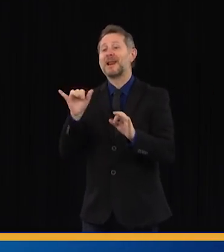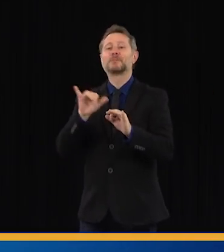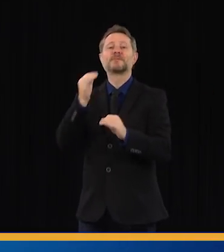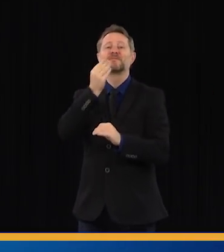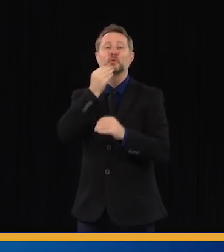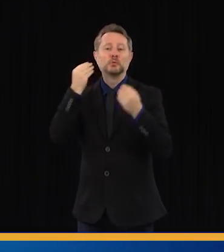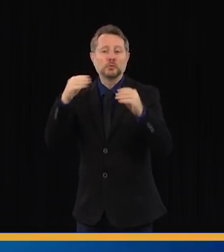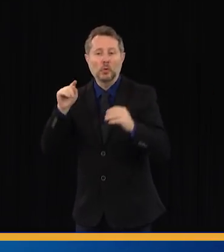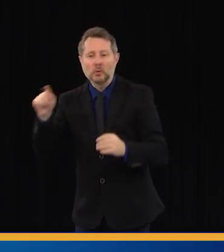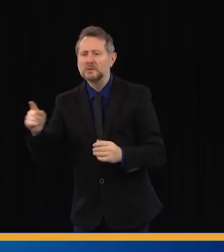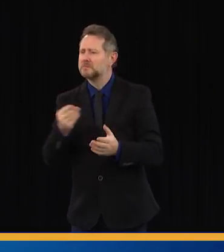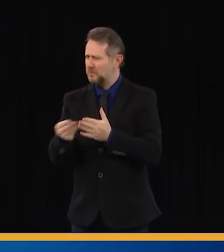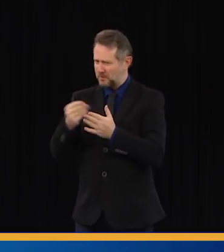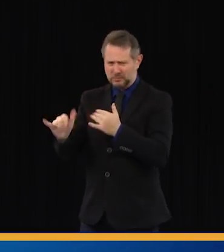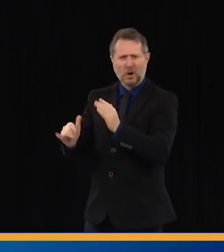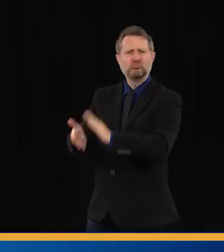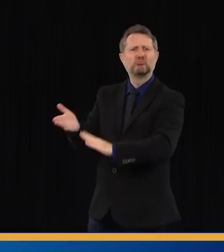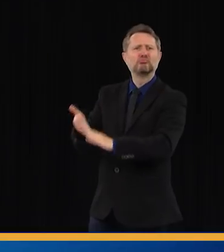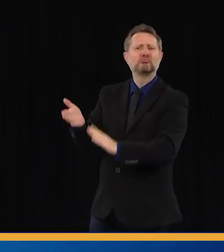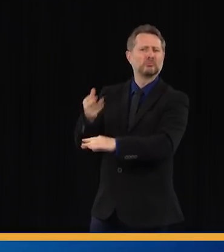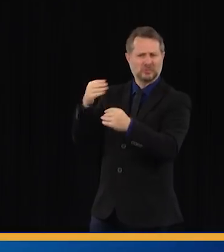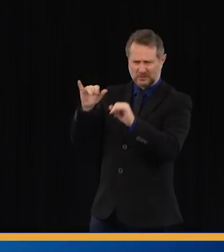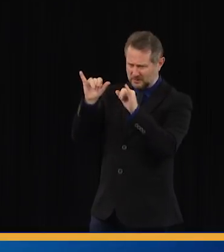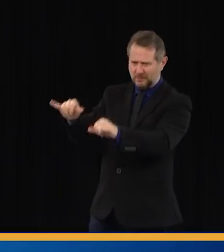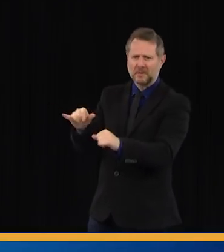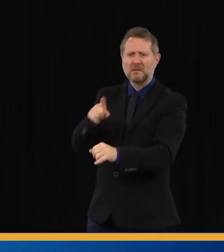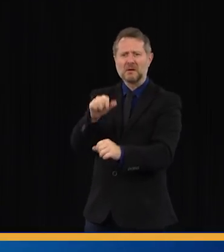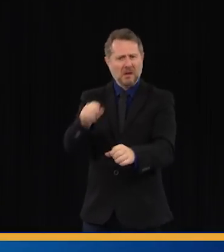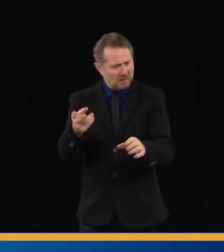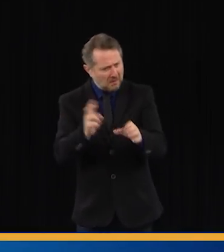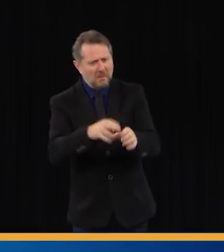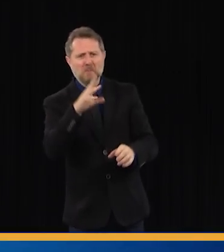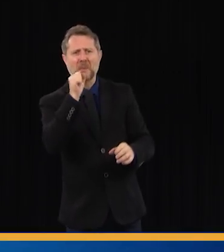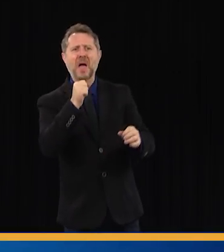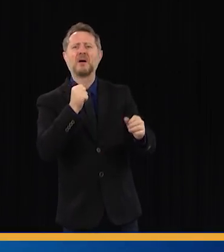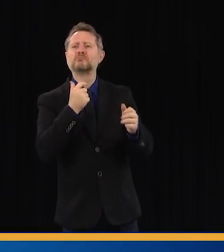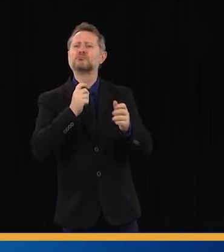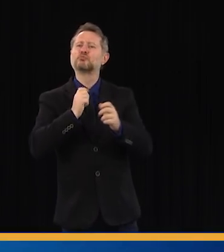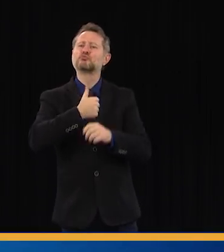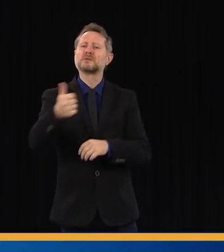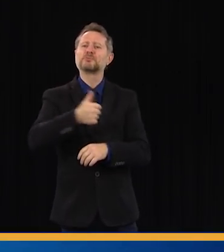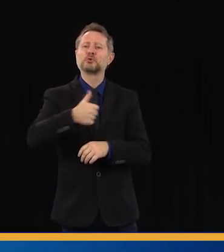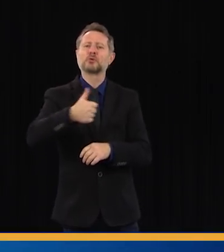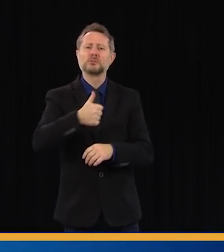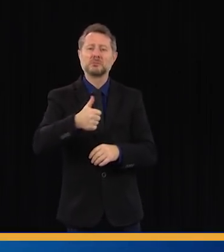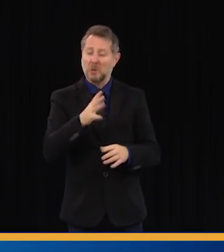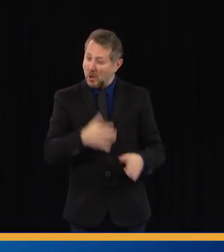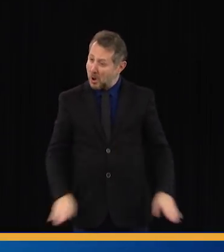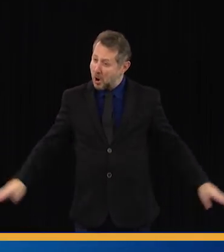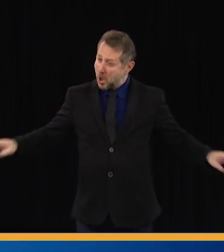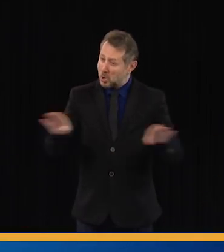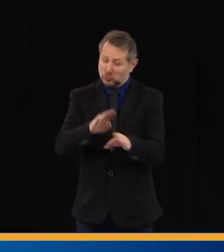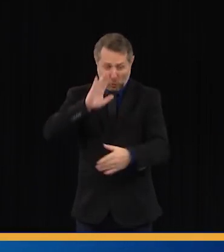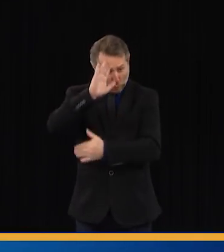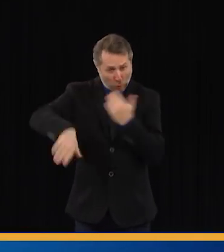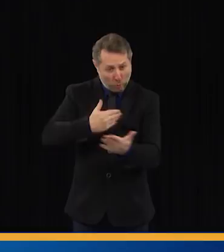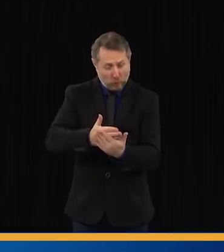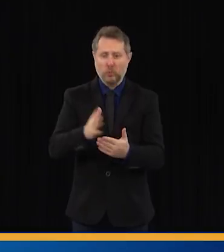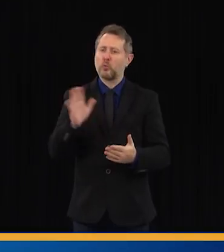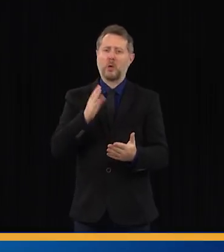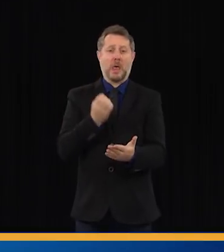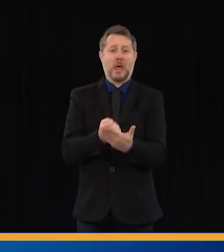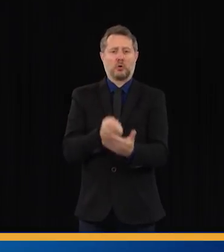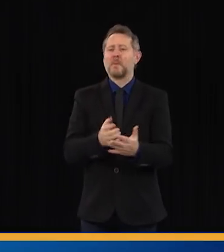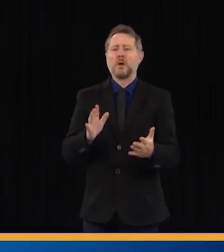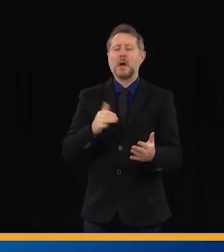shop. You can get on a bus. The economy is functioning. We never turned it off. We turned it way,